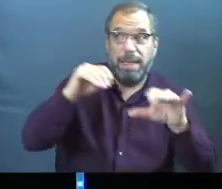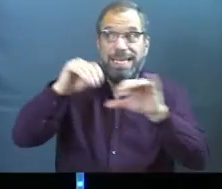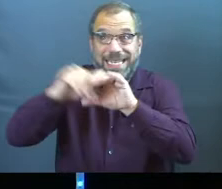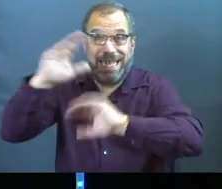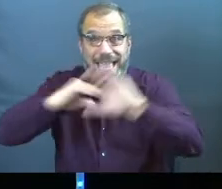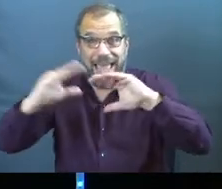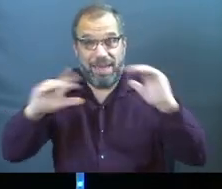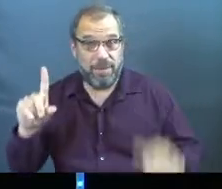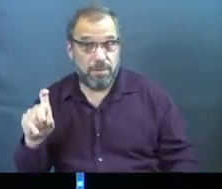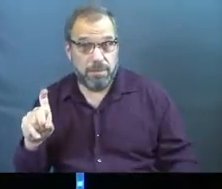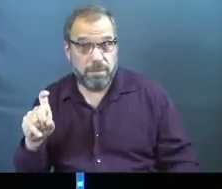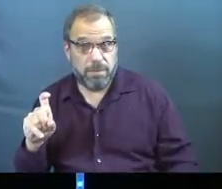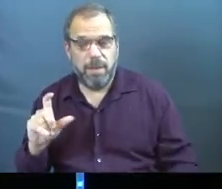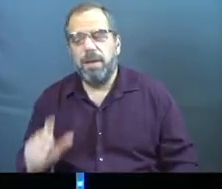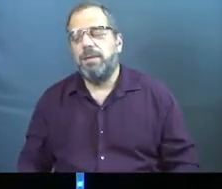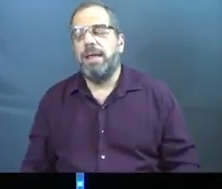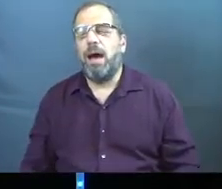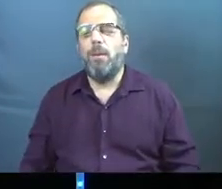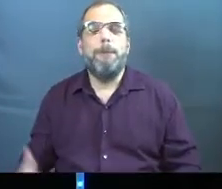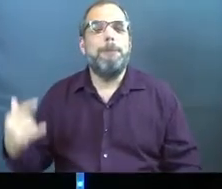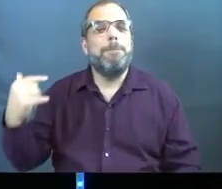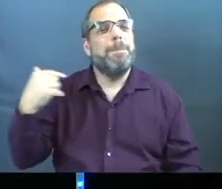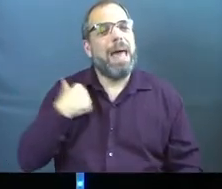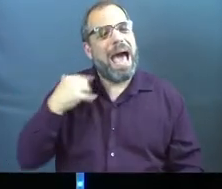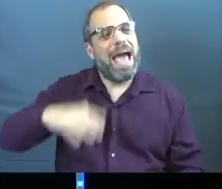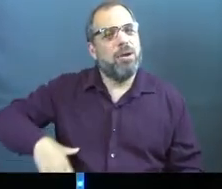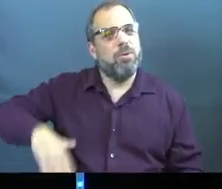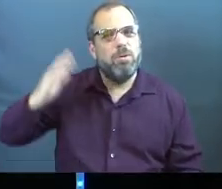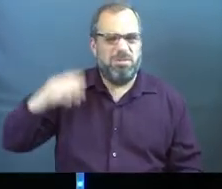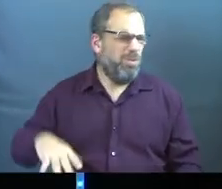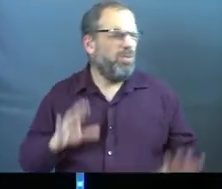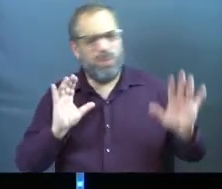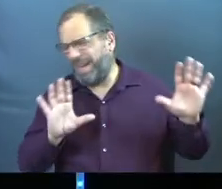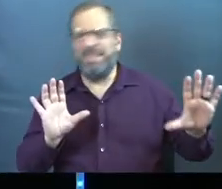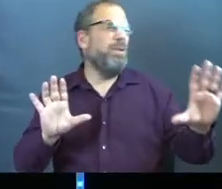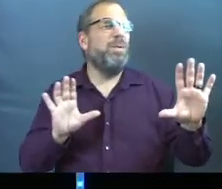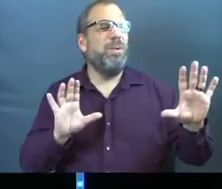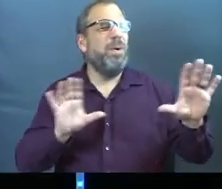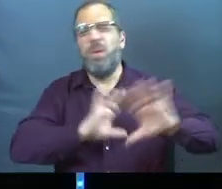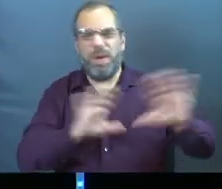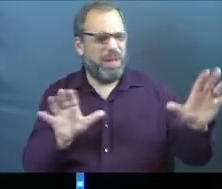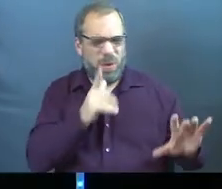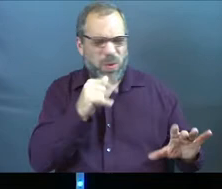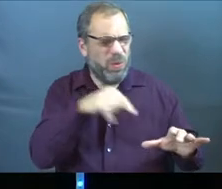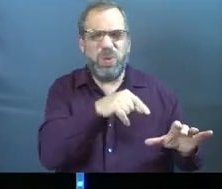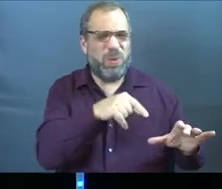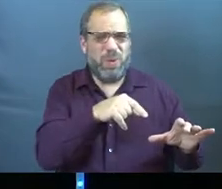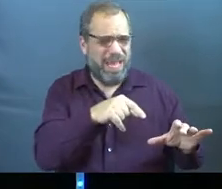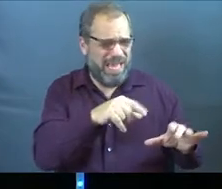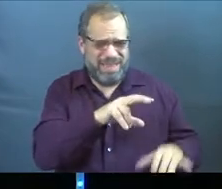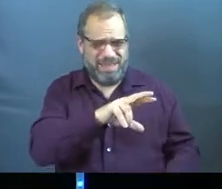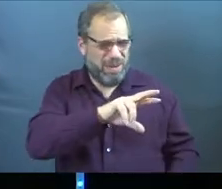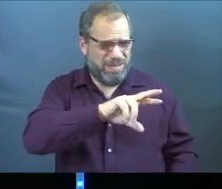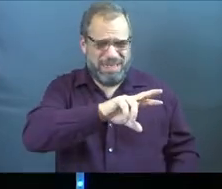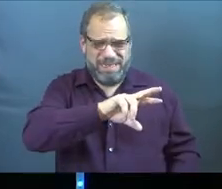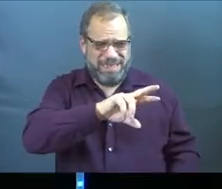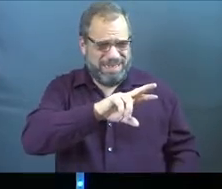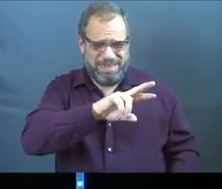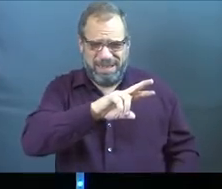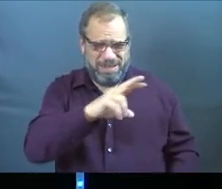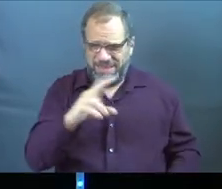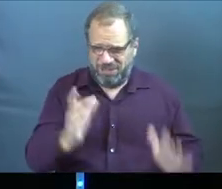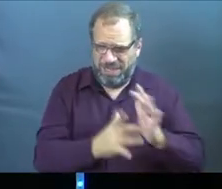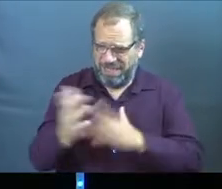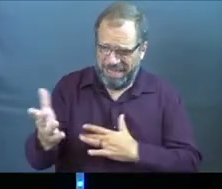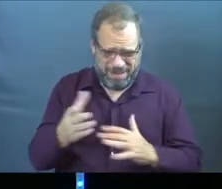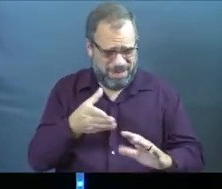heaven? This is something I always thought about, you know, growing up, and I was like, hold on, who are those other people? You know what I mean? There's a second half of the book, Jesus is